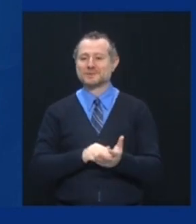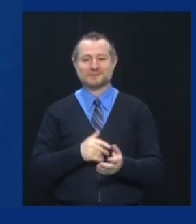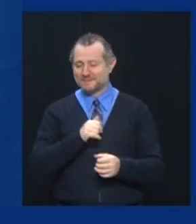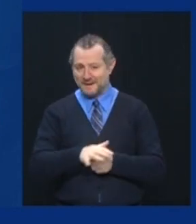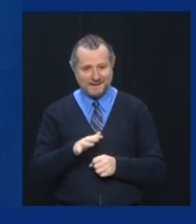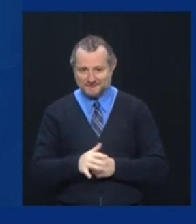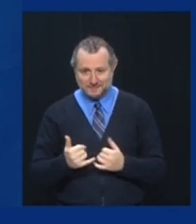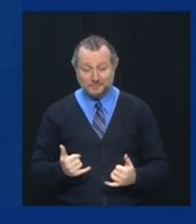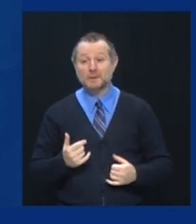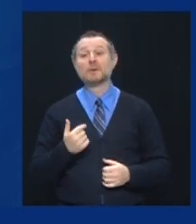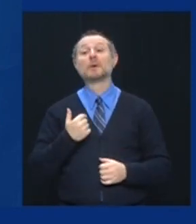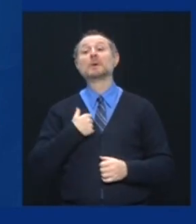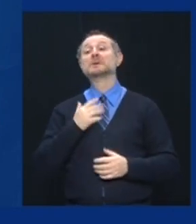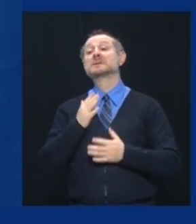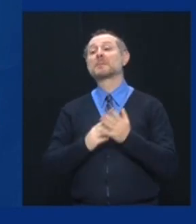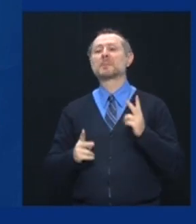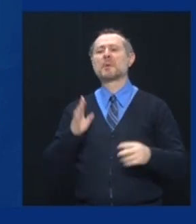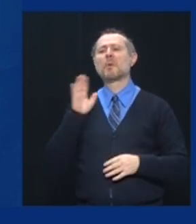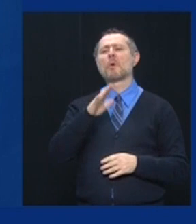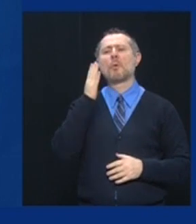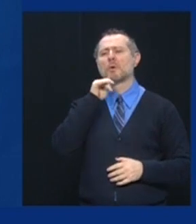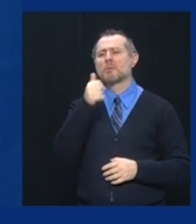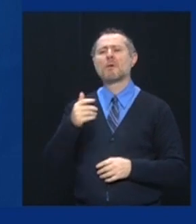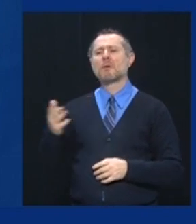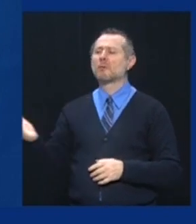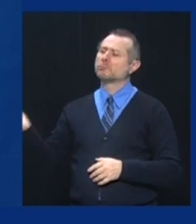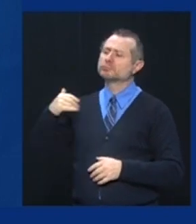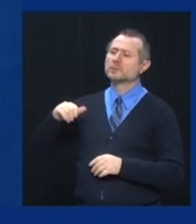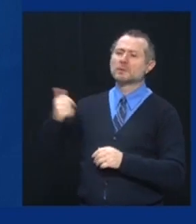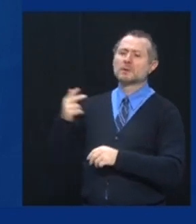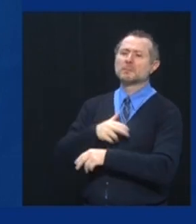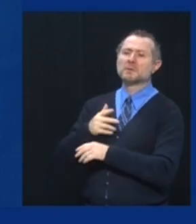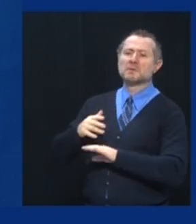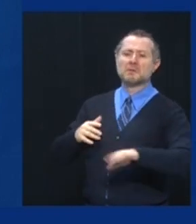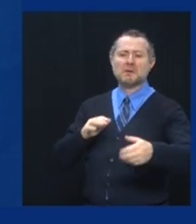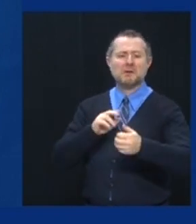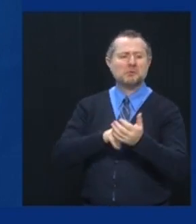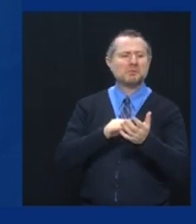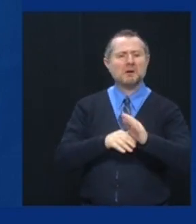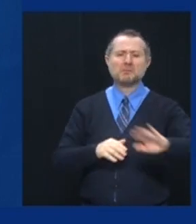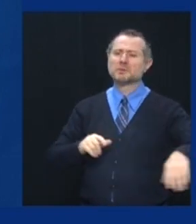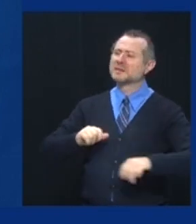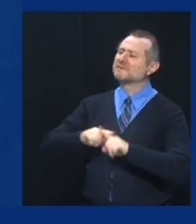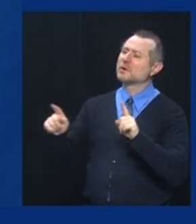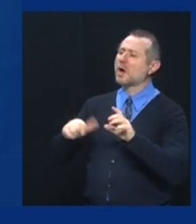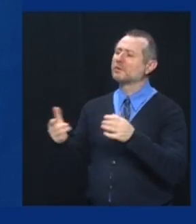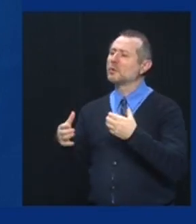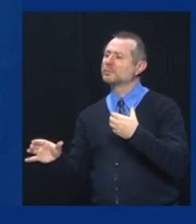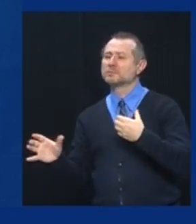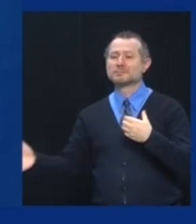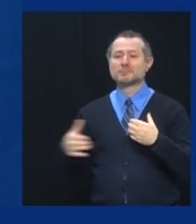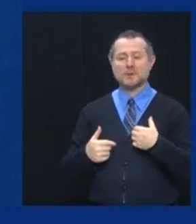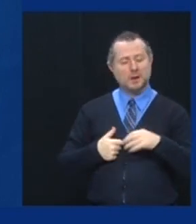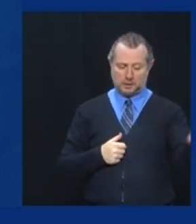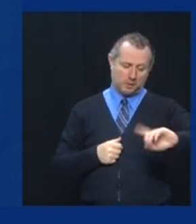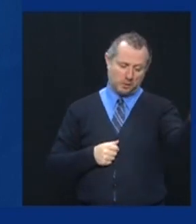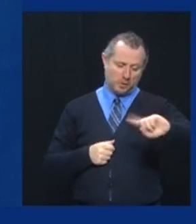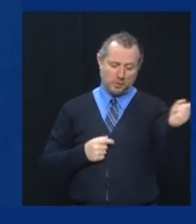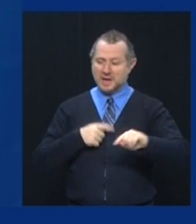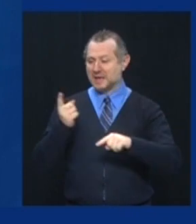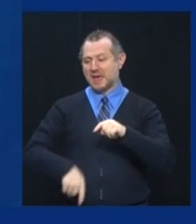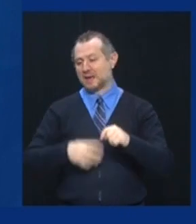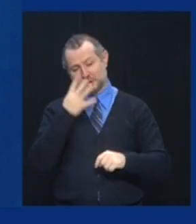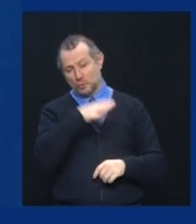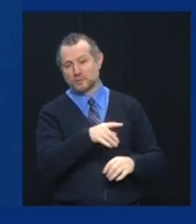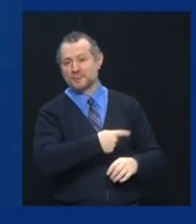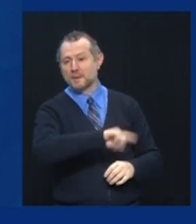Let's open it up to other people, forget the healthcare workers. You can't forget the healthcare workers. These are the nurses, these are the doctors, these are the